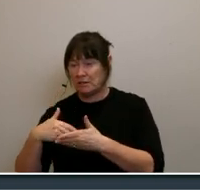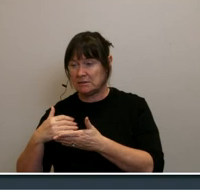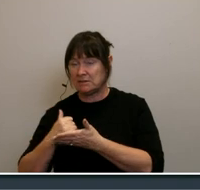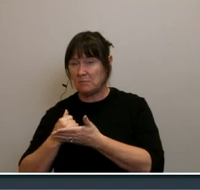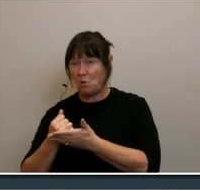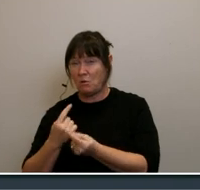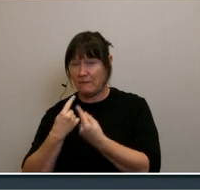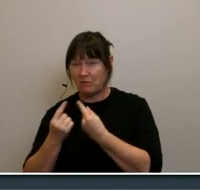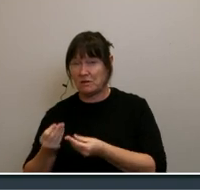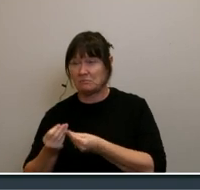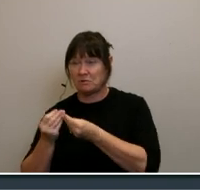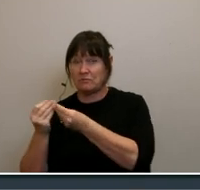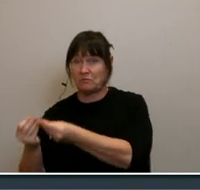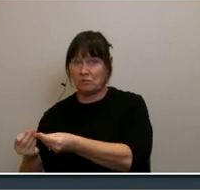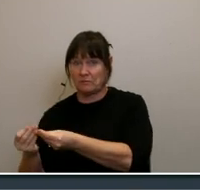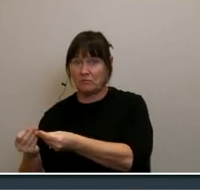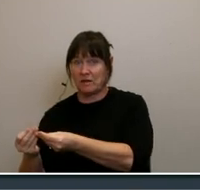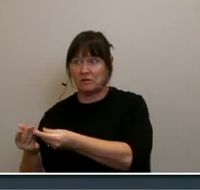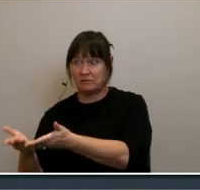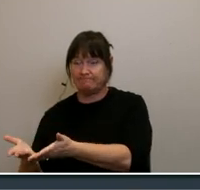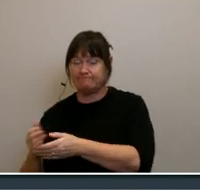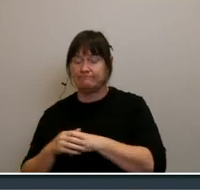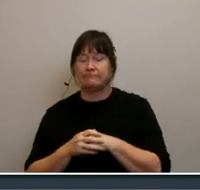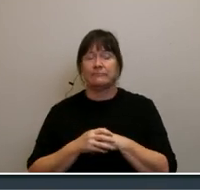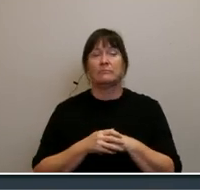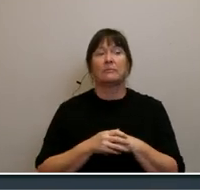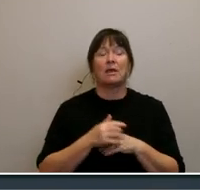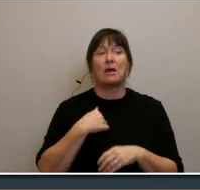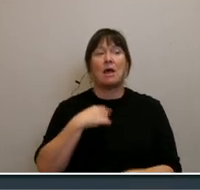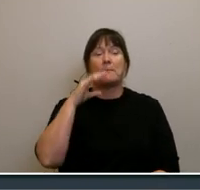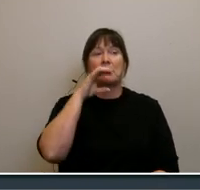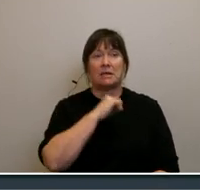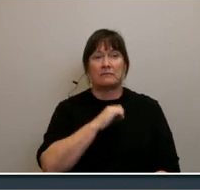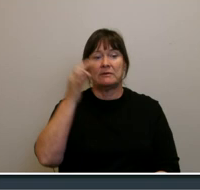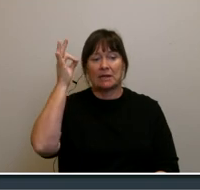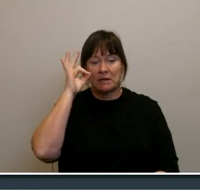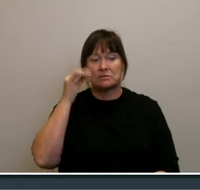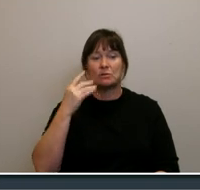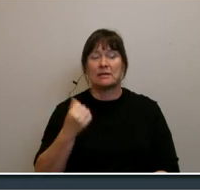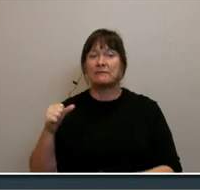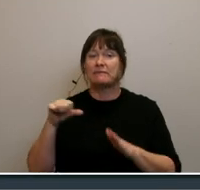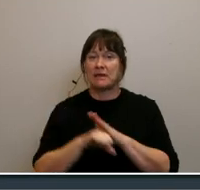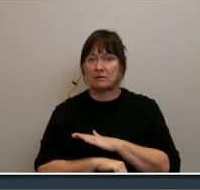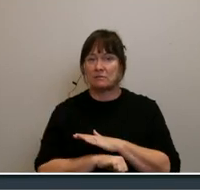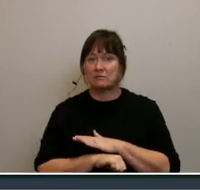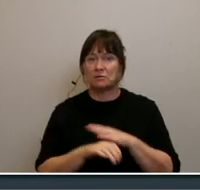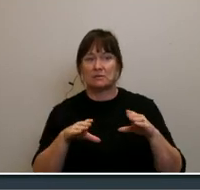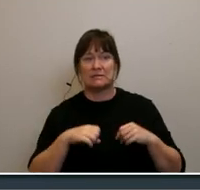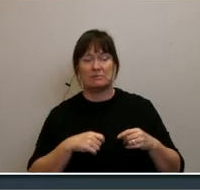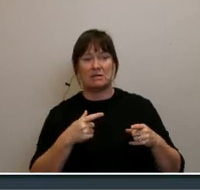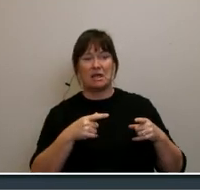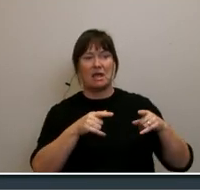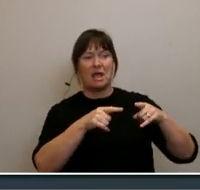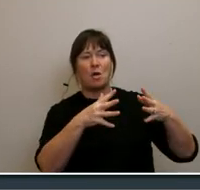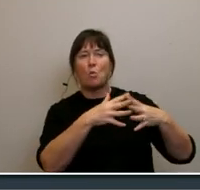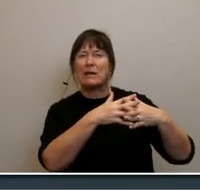support information for the original submission. I believe the council has failed to accept erosion at West Shore